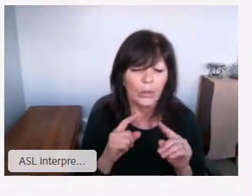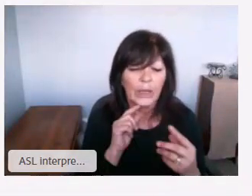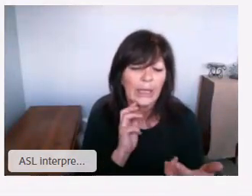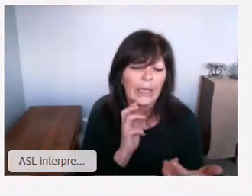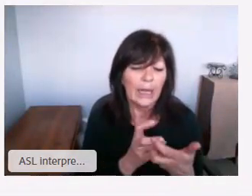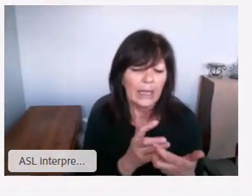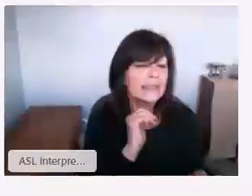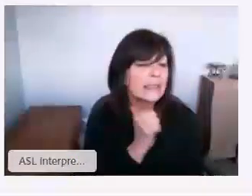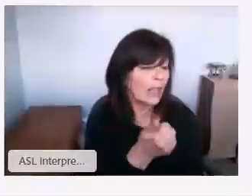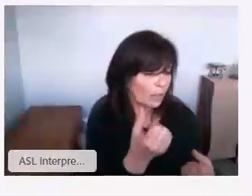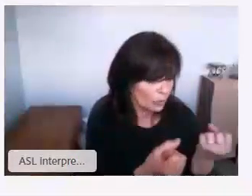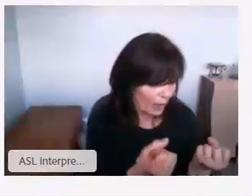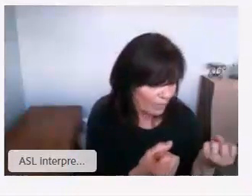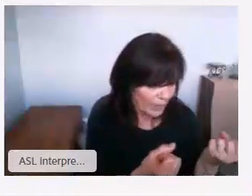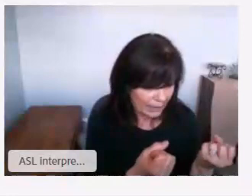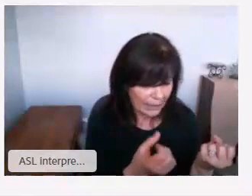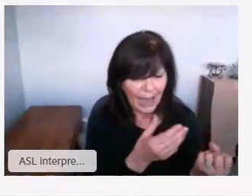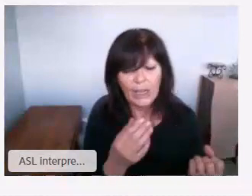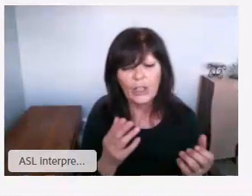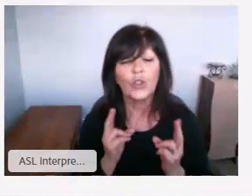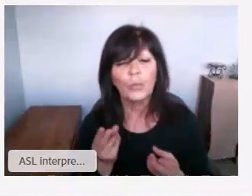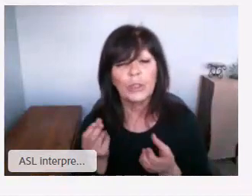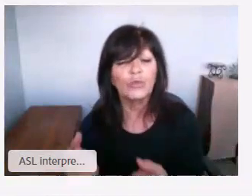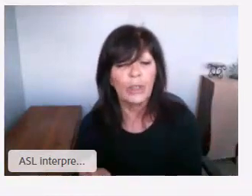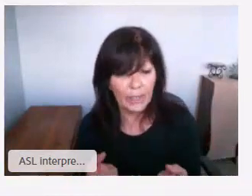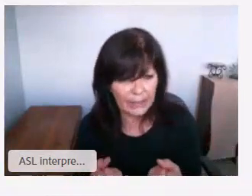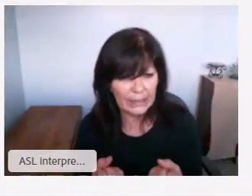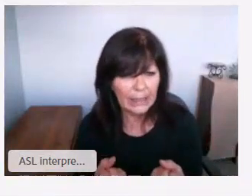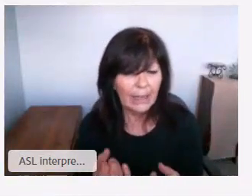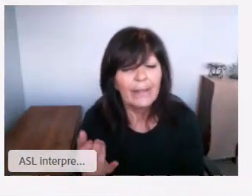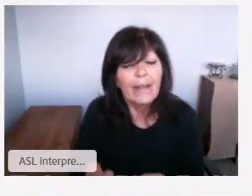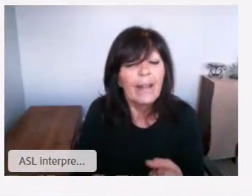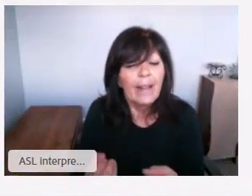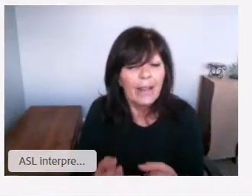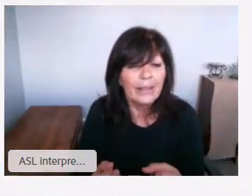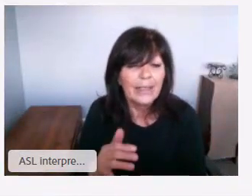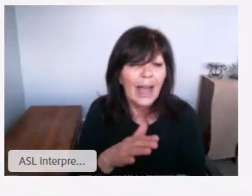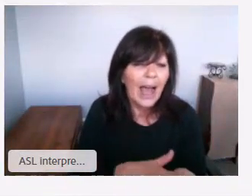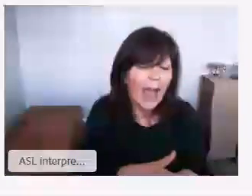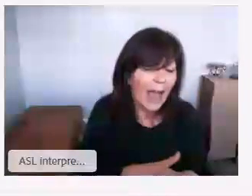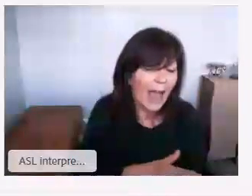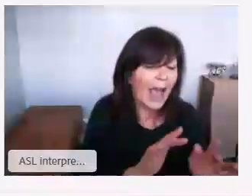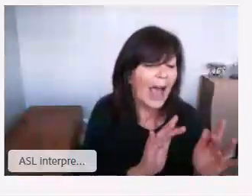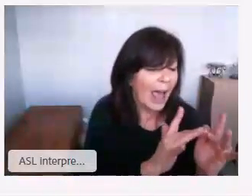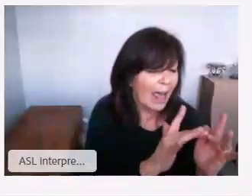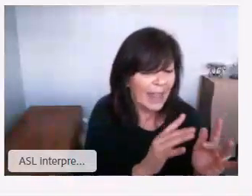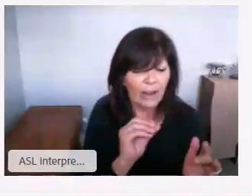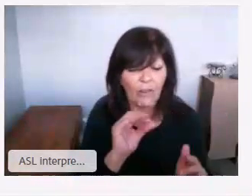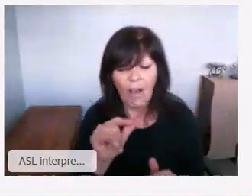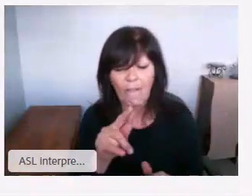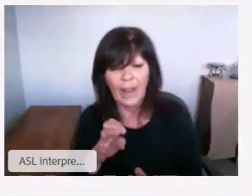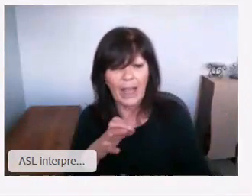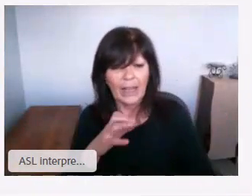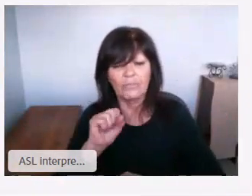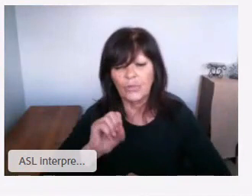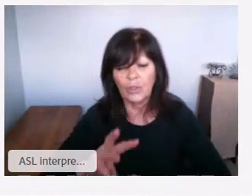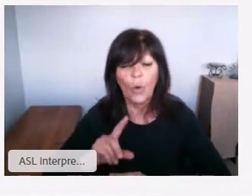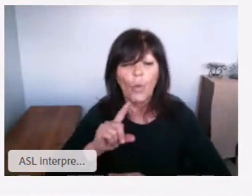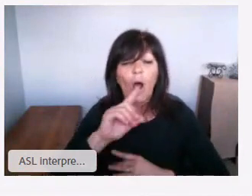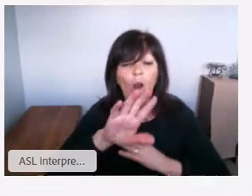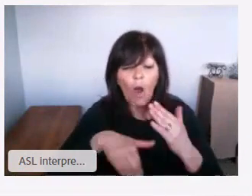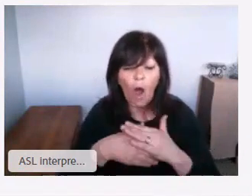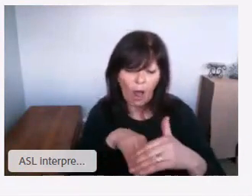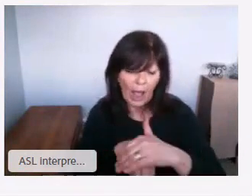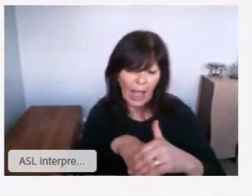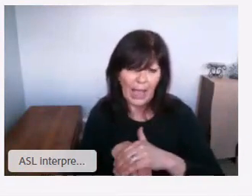self-driving human-driven shuttles. And lastly, when it comes to the online and offline platforms, we will have one all-access platform